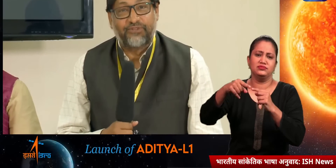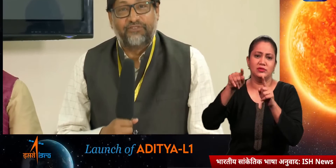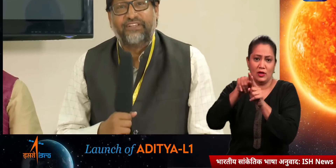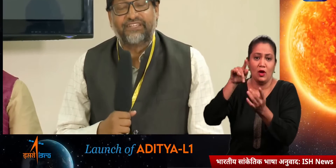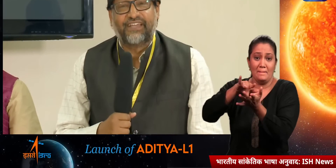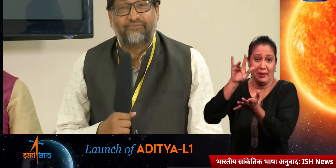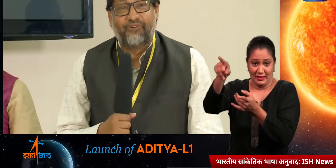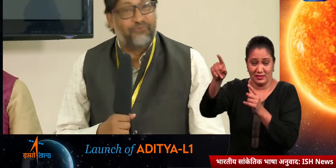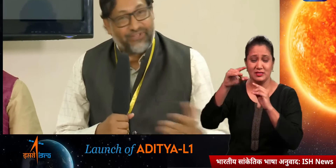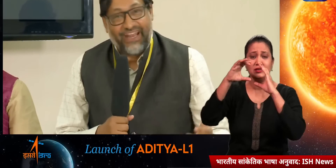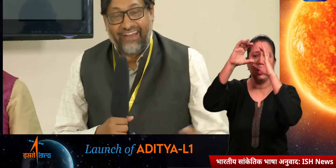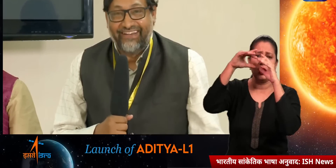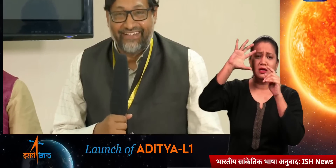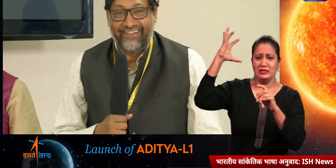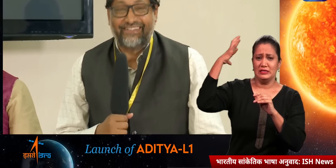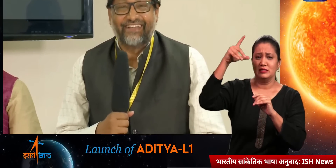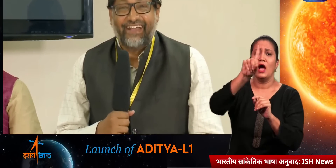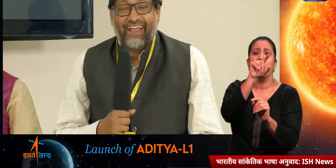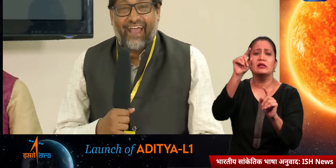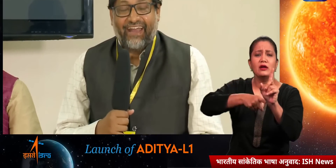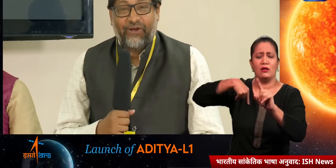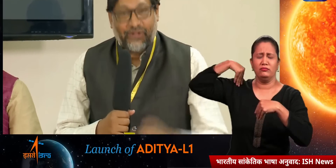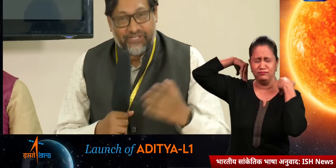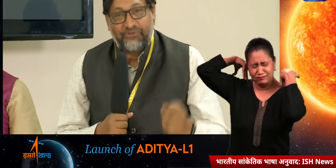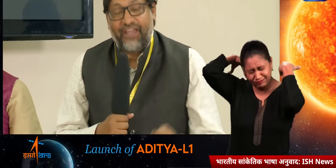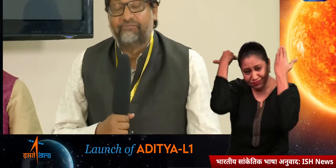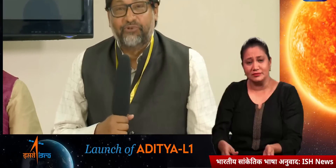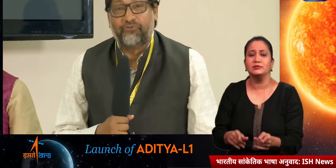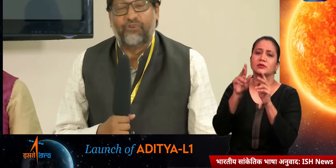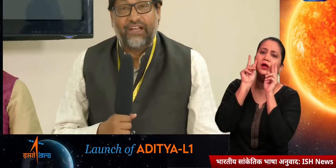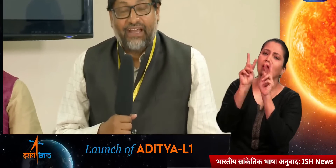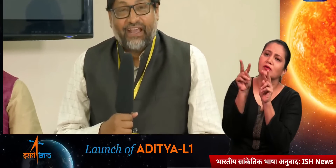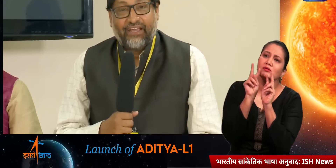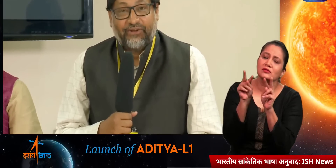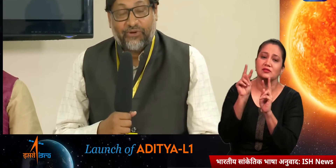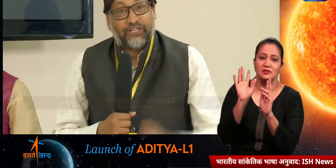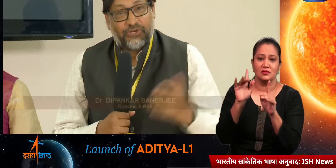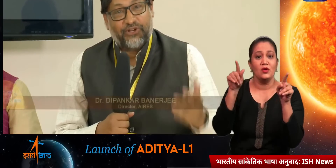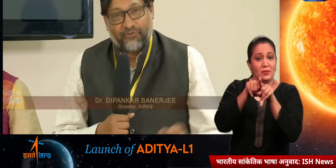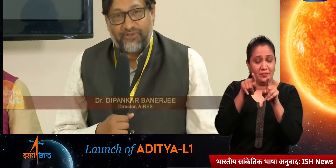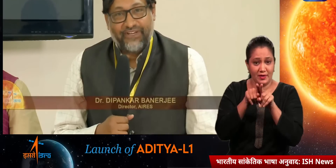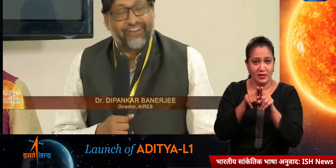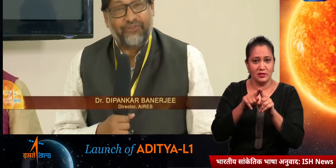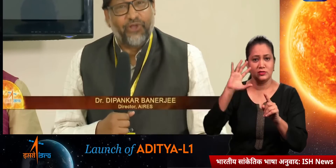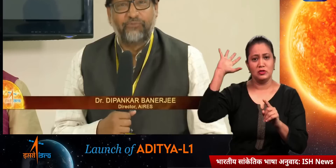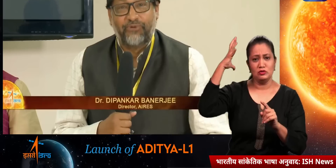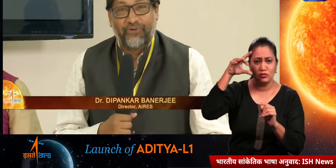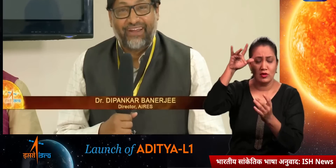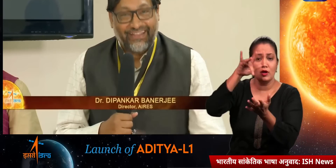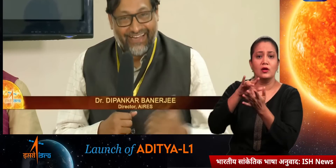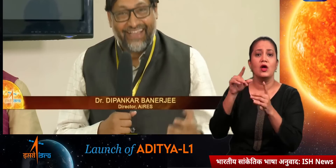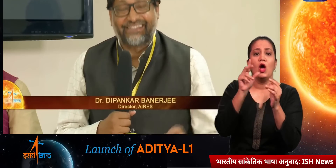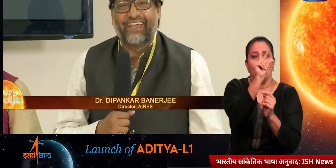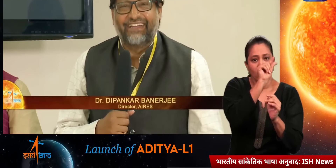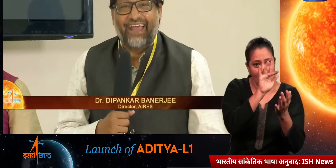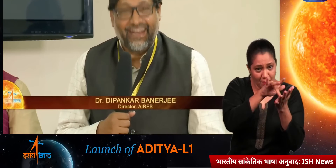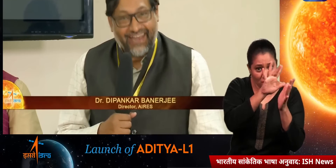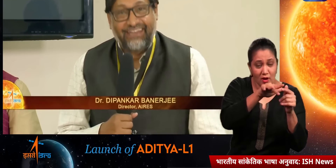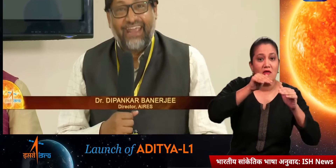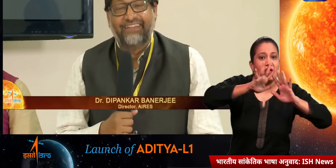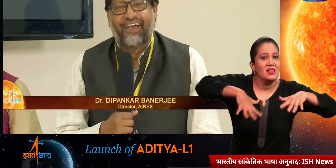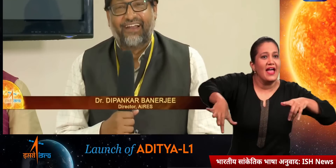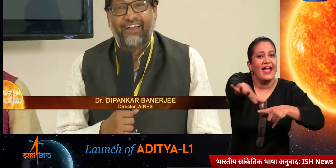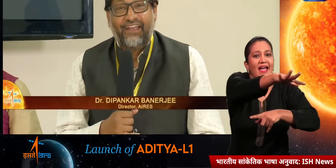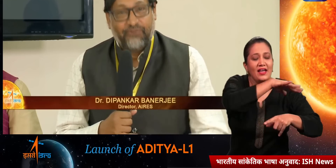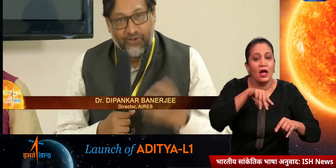been observing the sun for more than 100 years. And also we have beautiful, solar observatory at Udaipur, in the lakeside, and